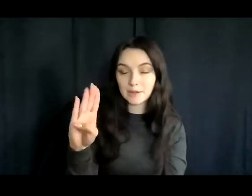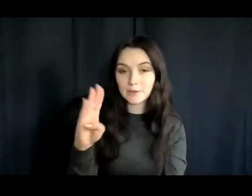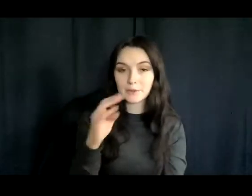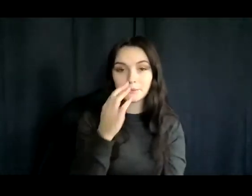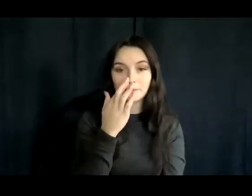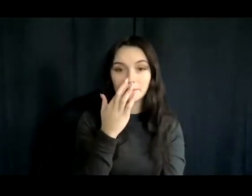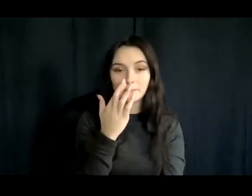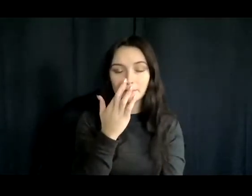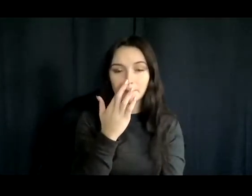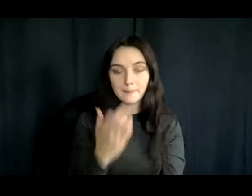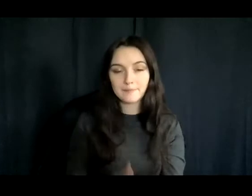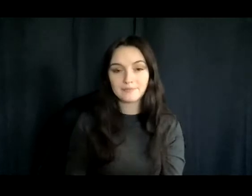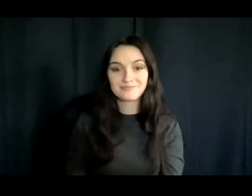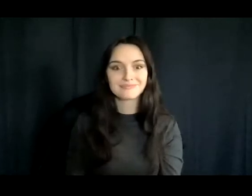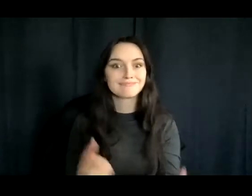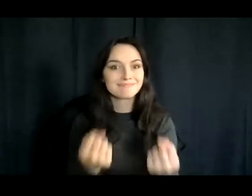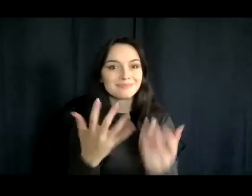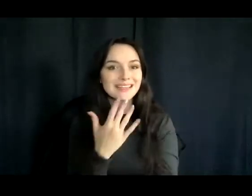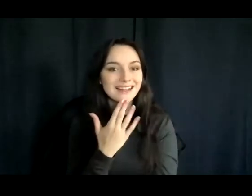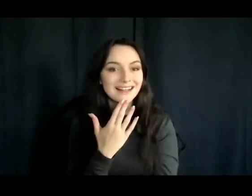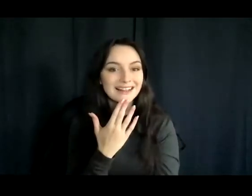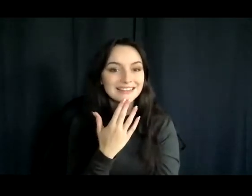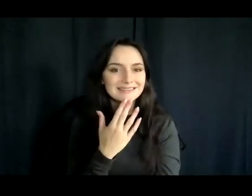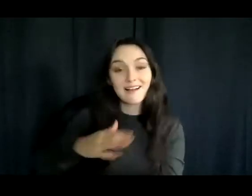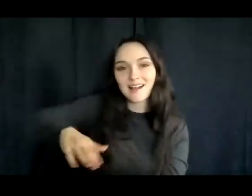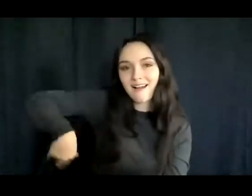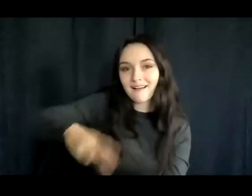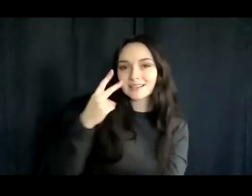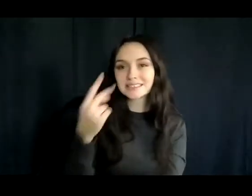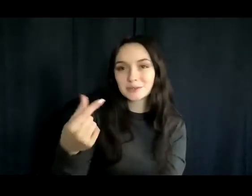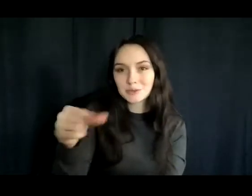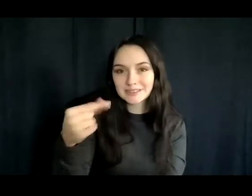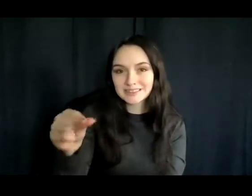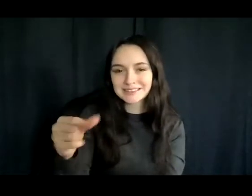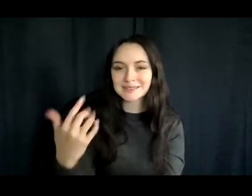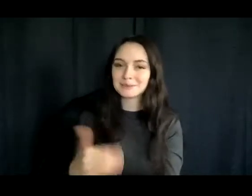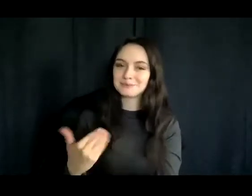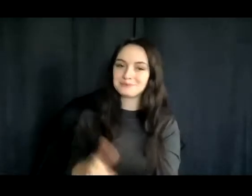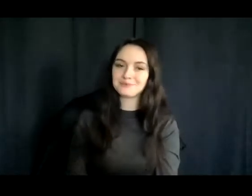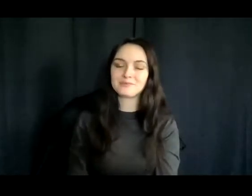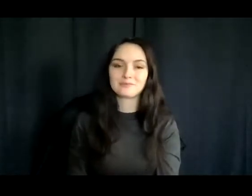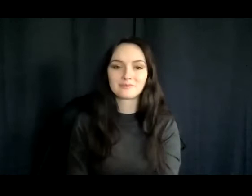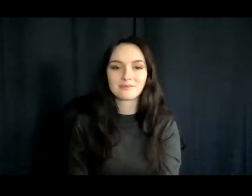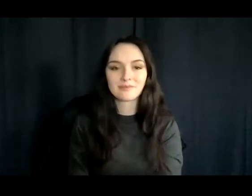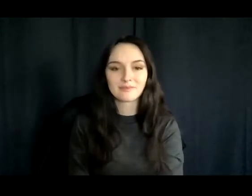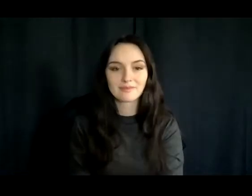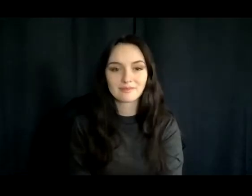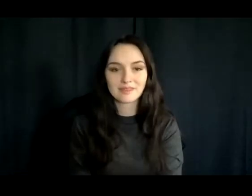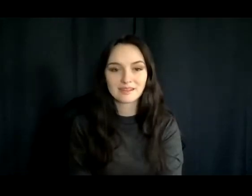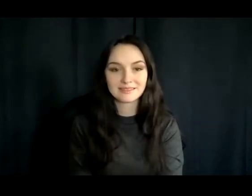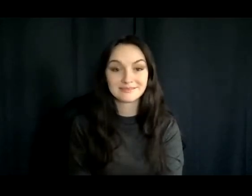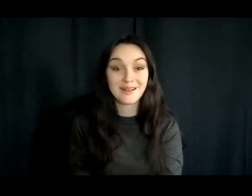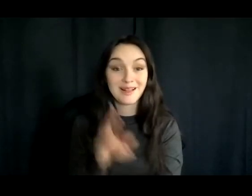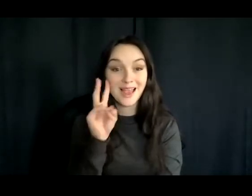theme. Look at how colorful. Oh, I haven't seen the green. That is awesome. Look at the end. Look at the